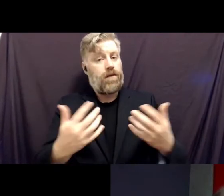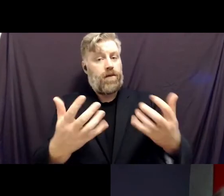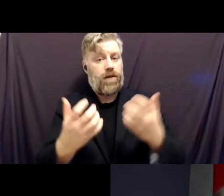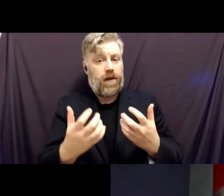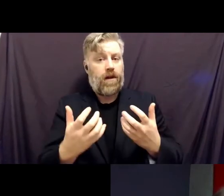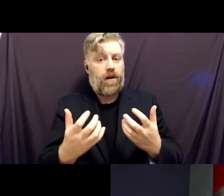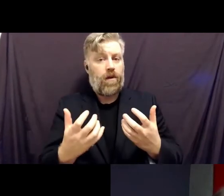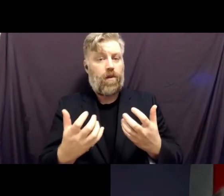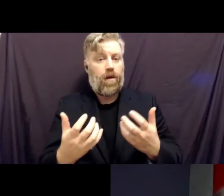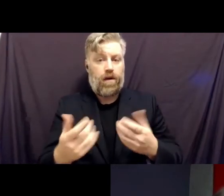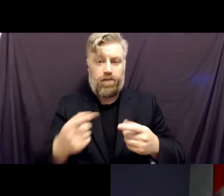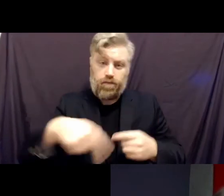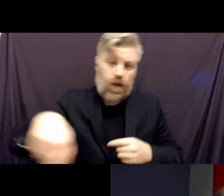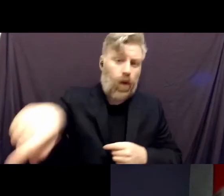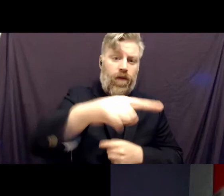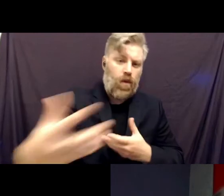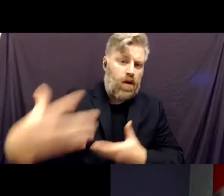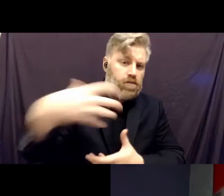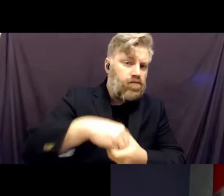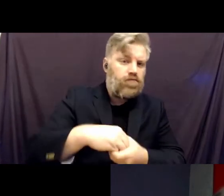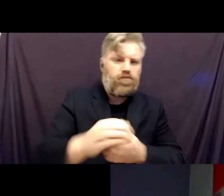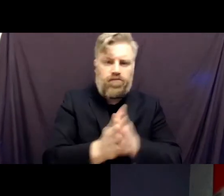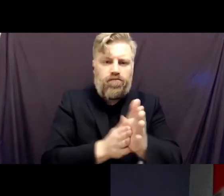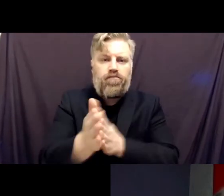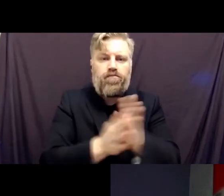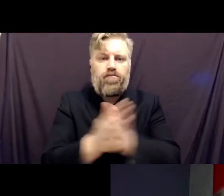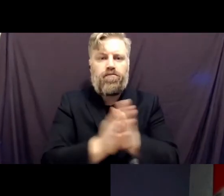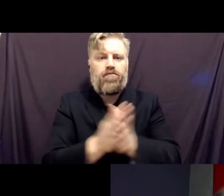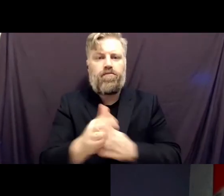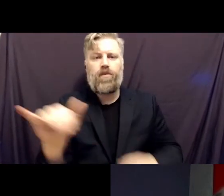motivate all of you, the young